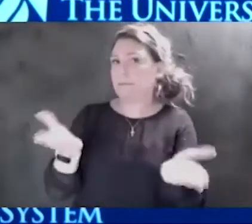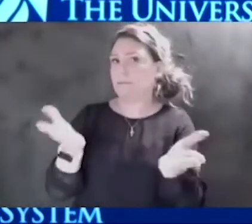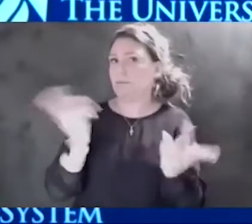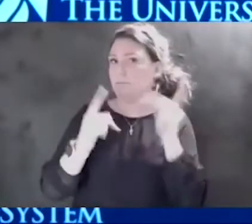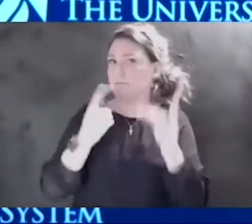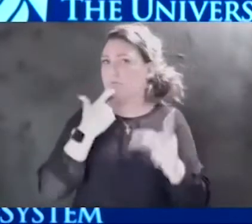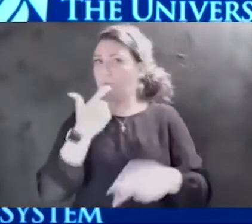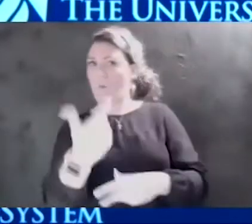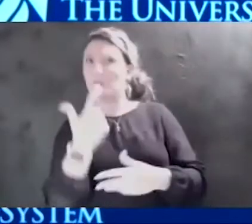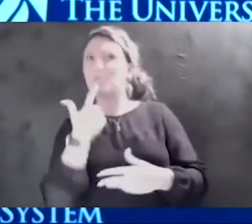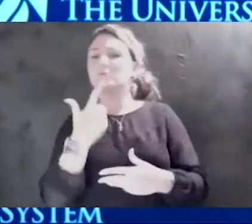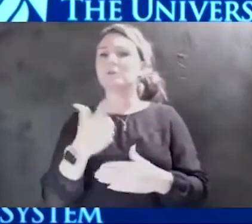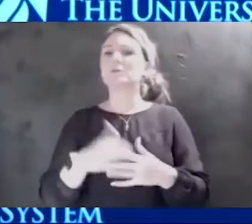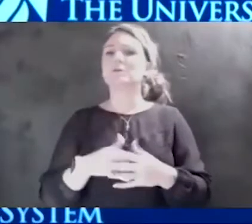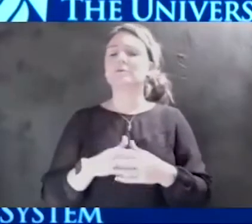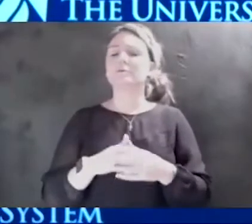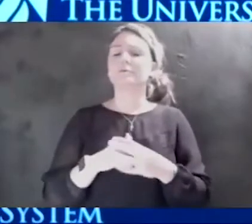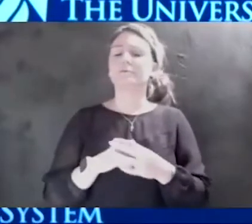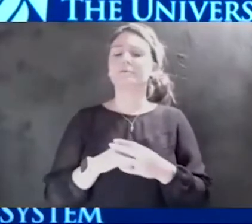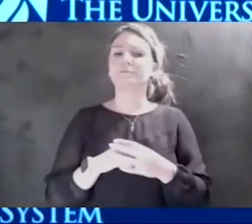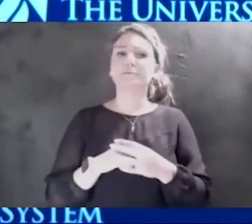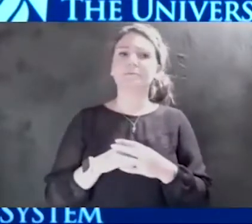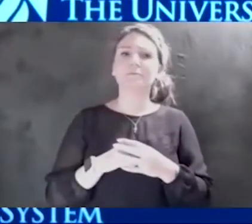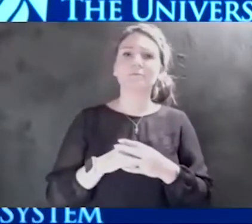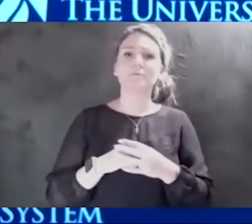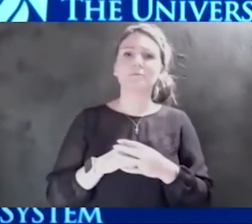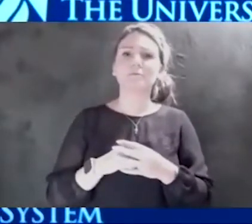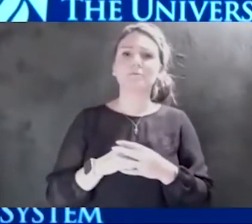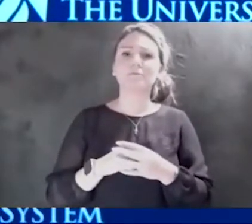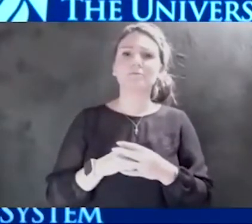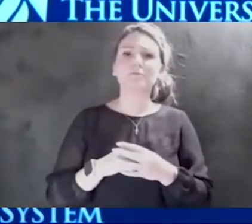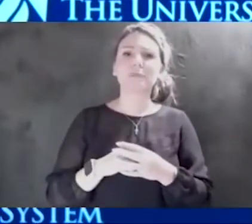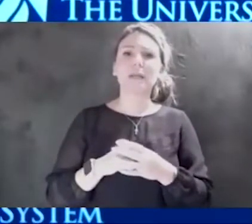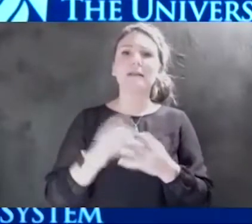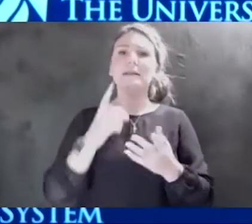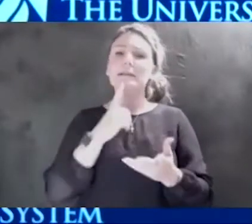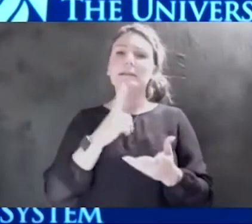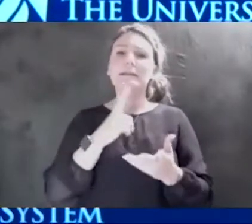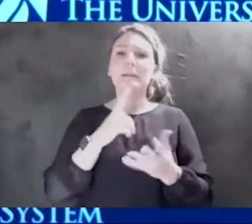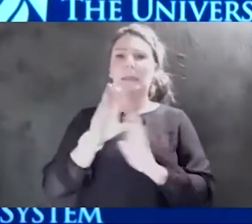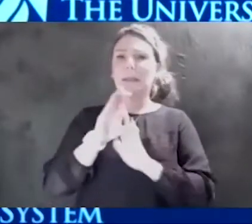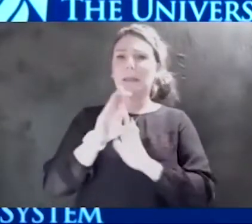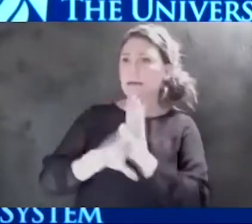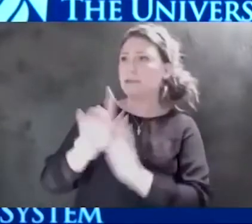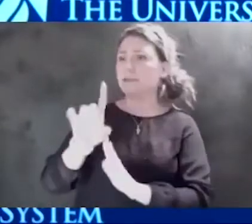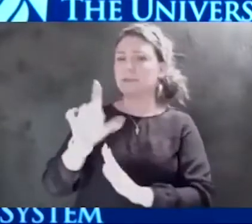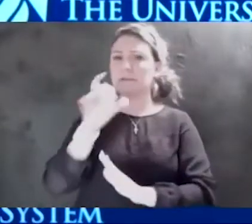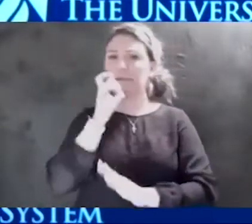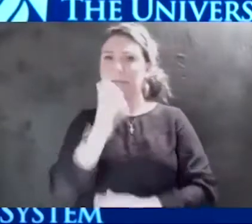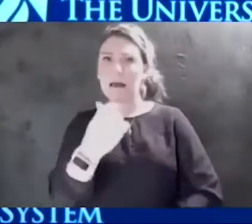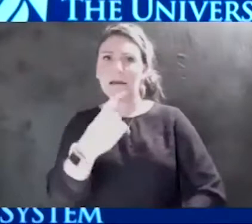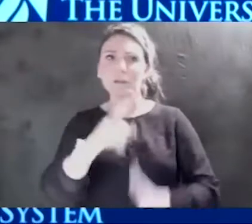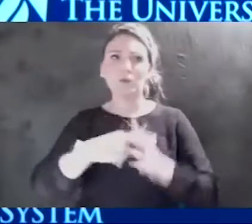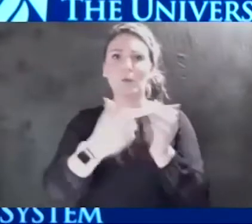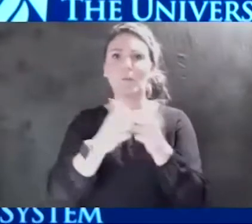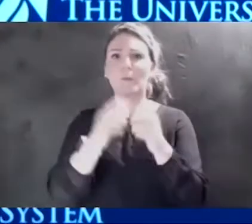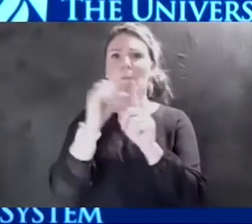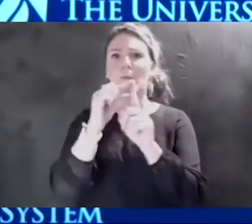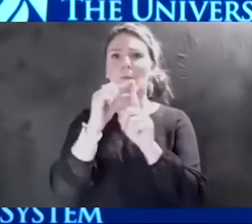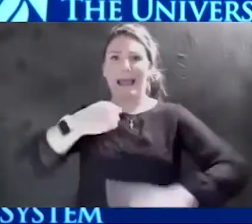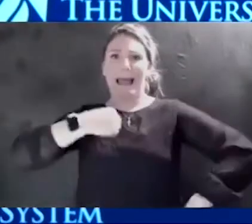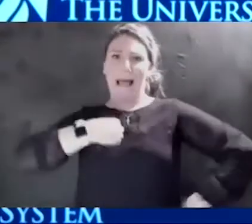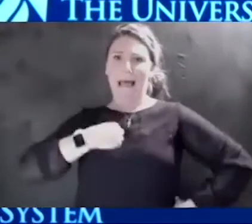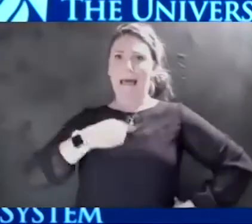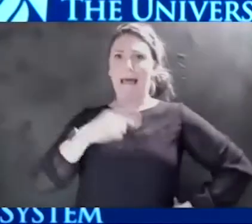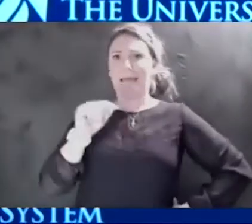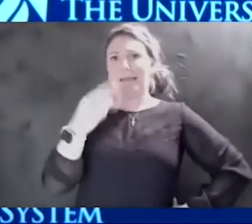this. The preamble of the Constitution does not start with the words, I the one. It starts with the words, we the